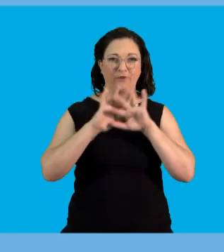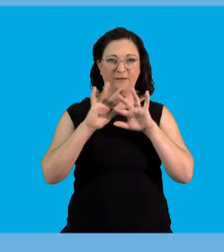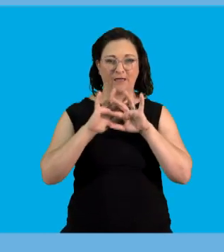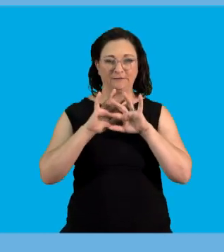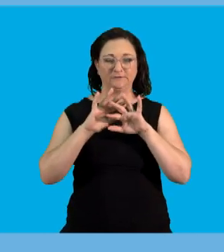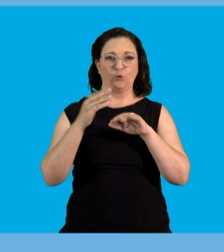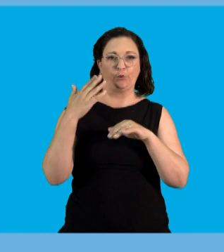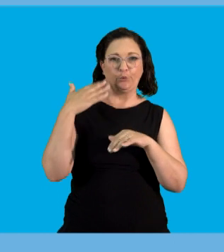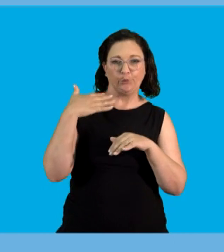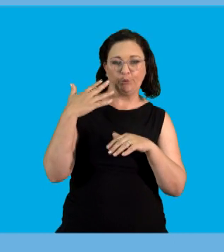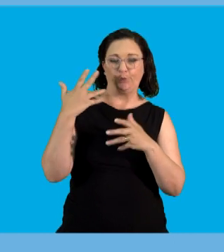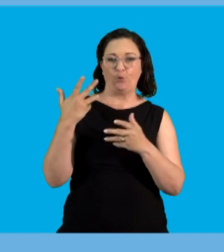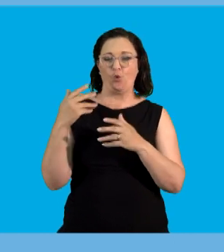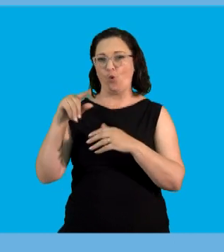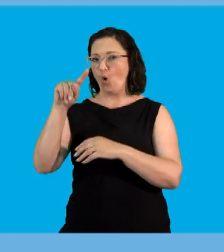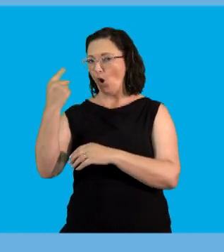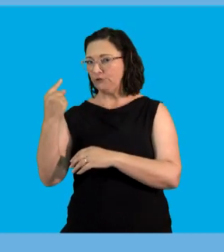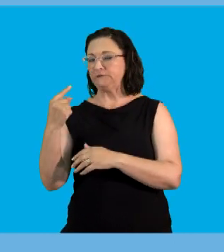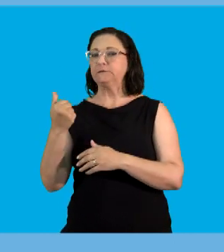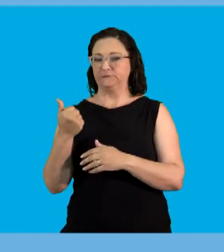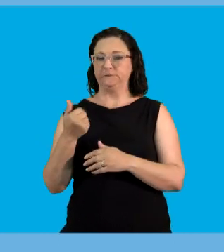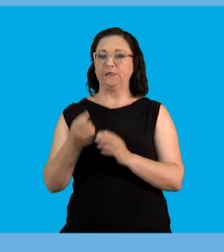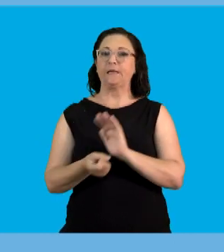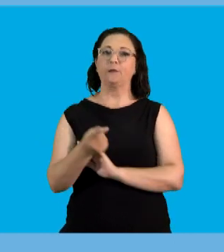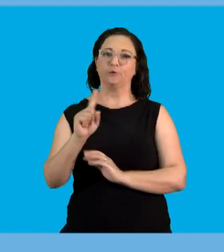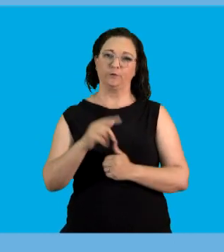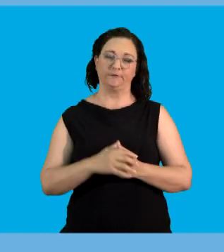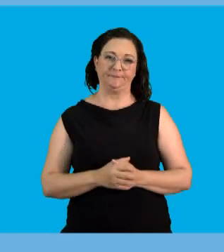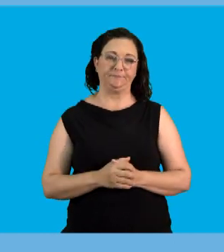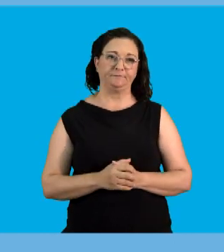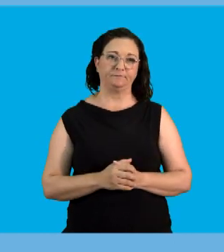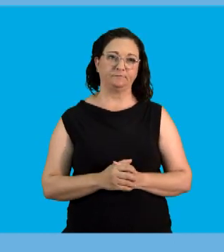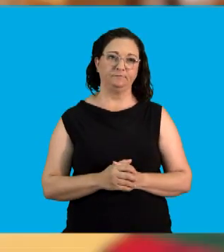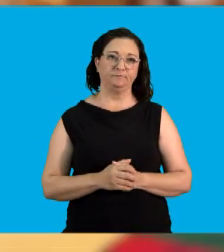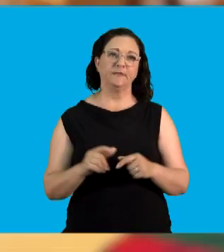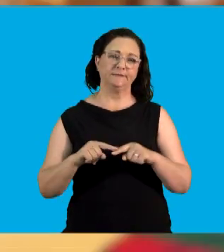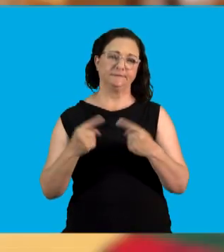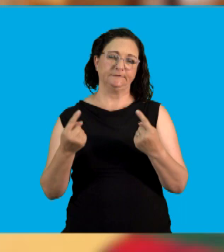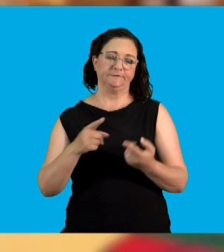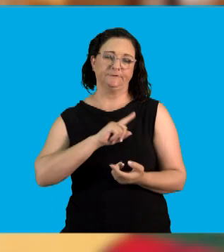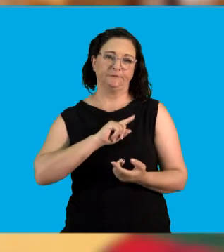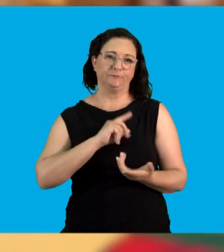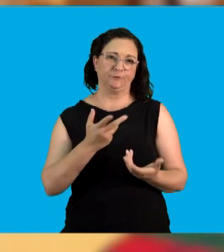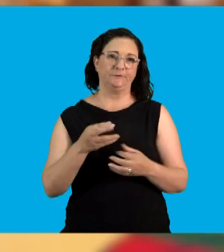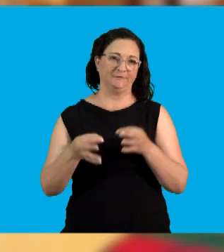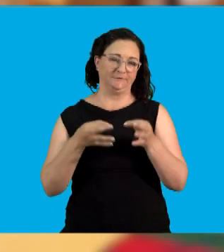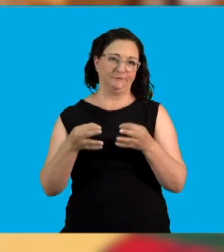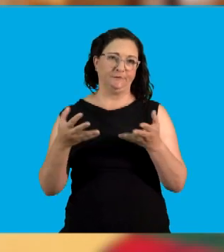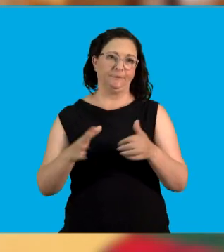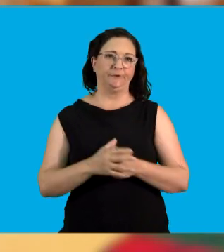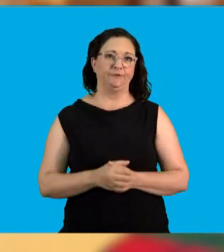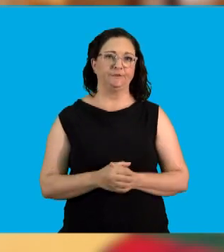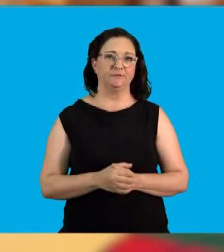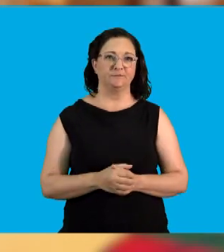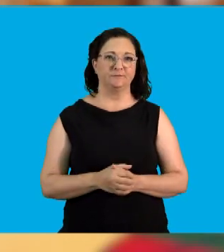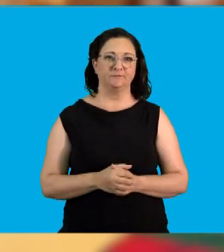in the container are hot, and also when the gas particles in the container are cold or they are cool. The difference in terms of the energy will result in